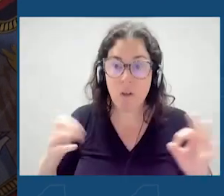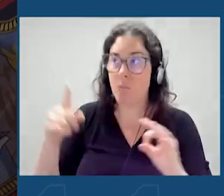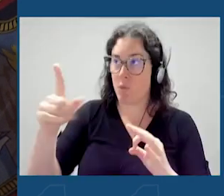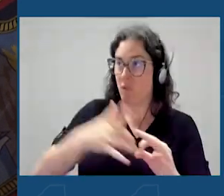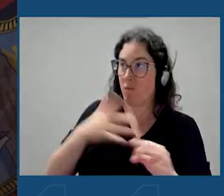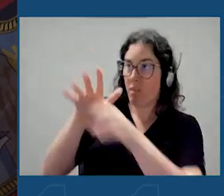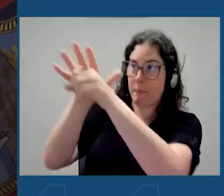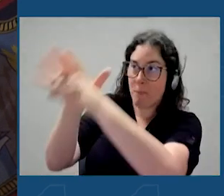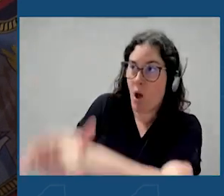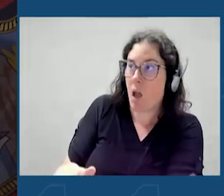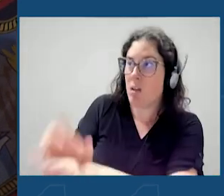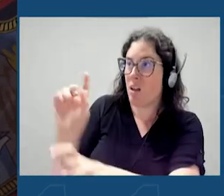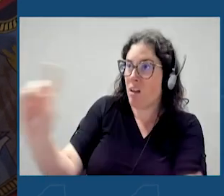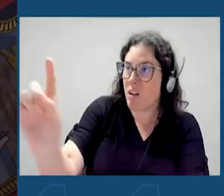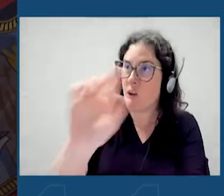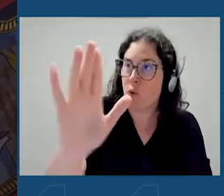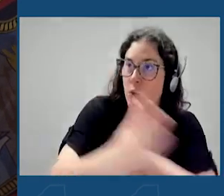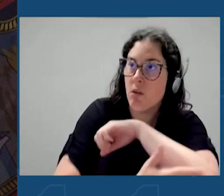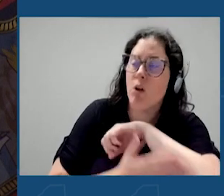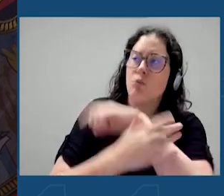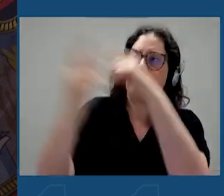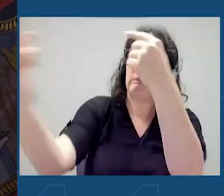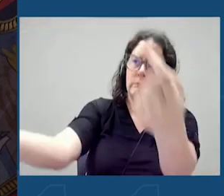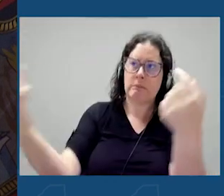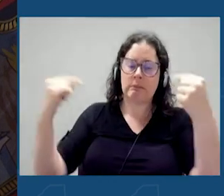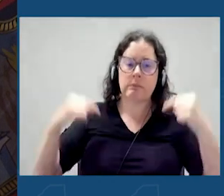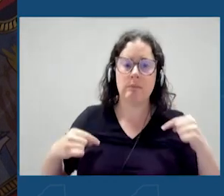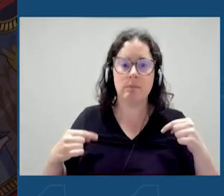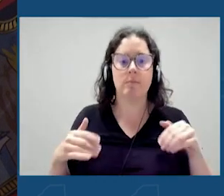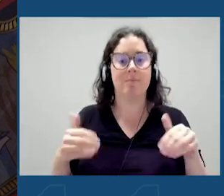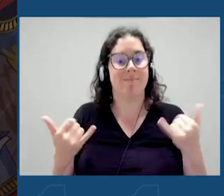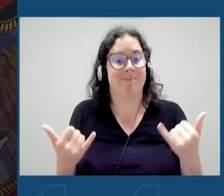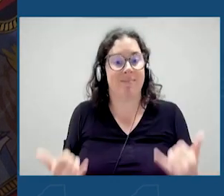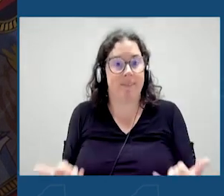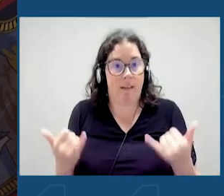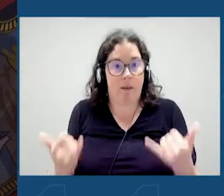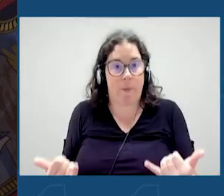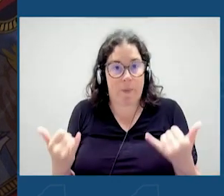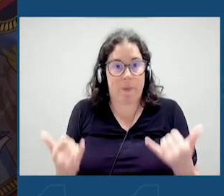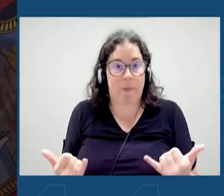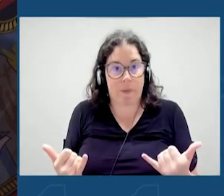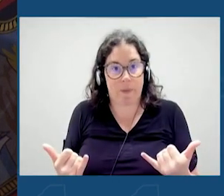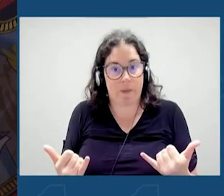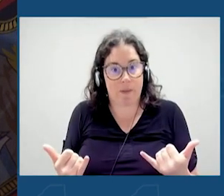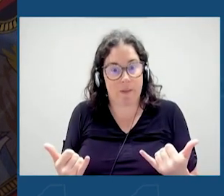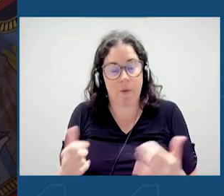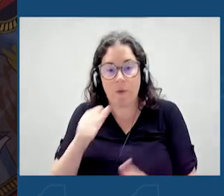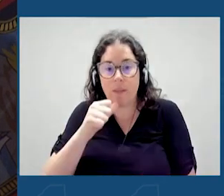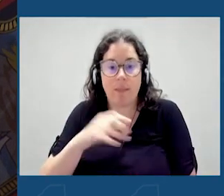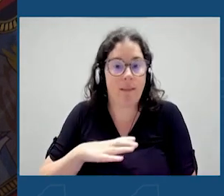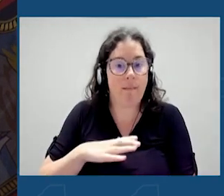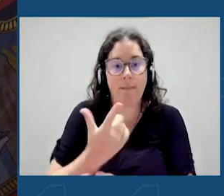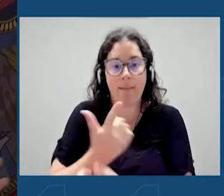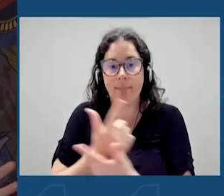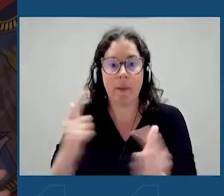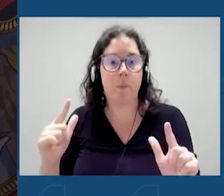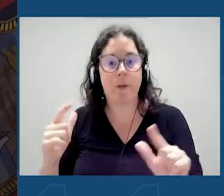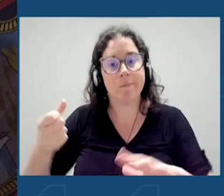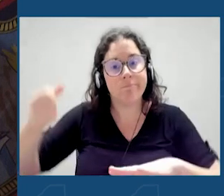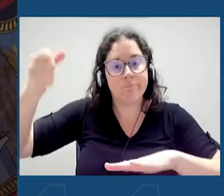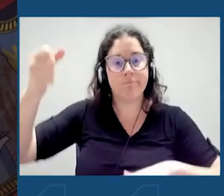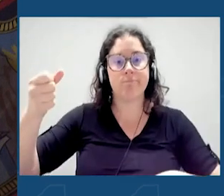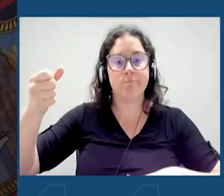you come. In these times, Lady Liberty also has to turn